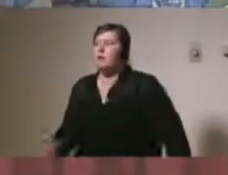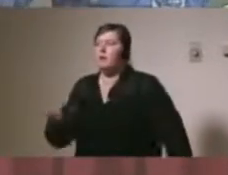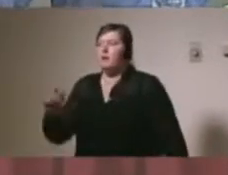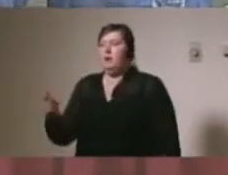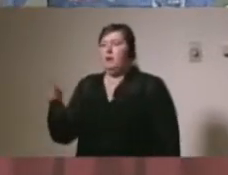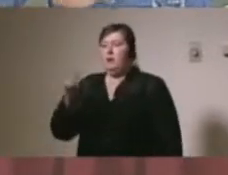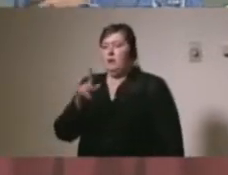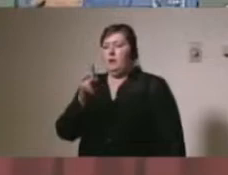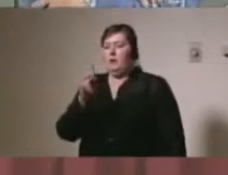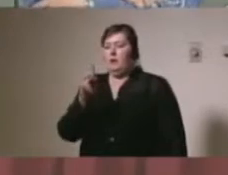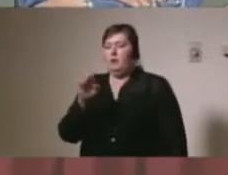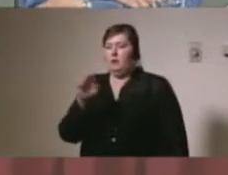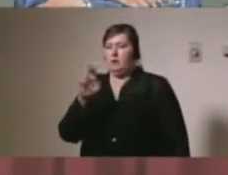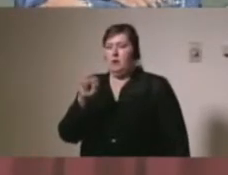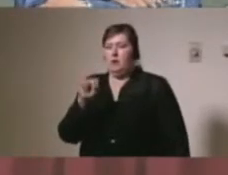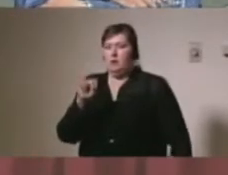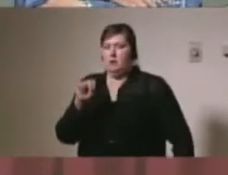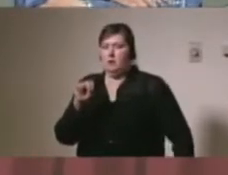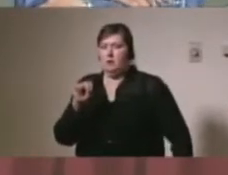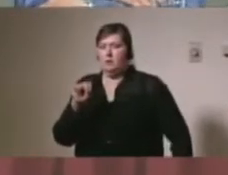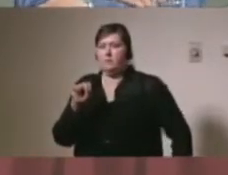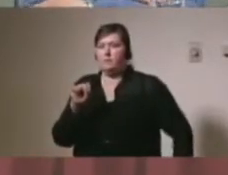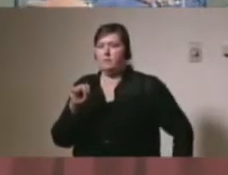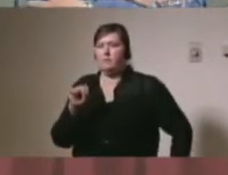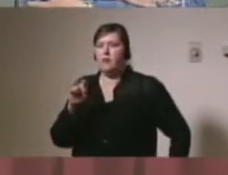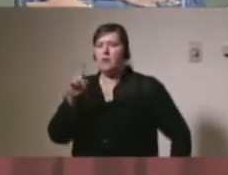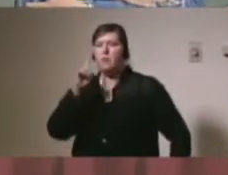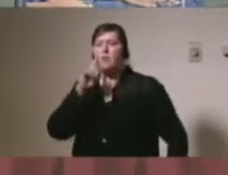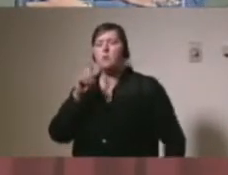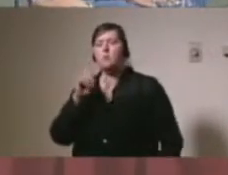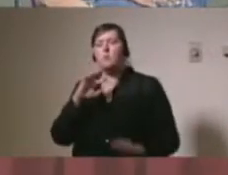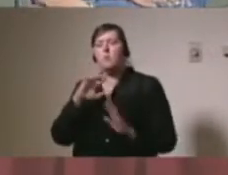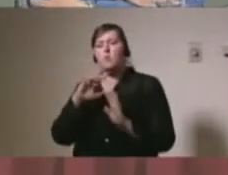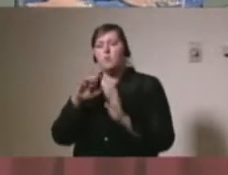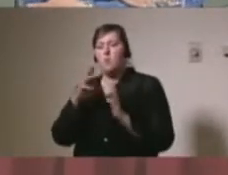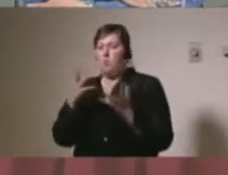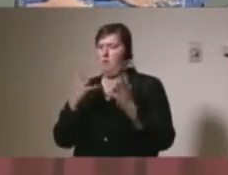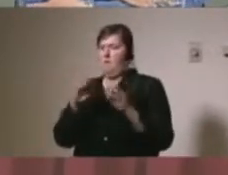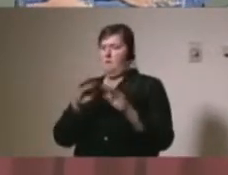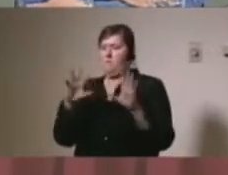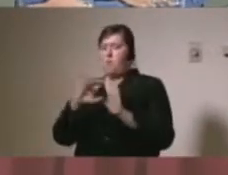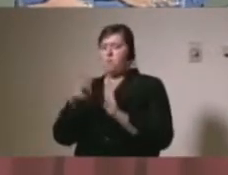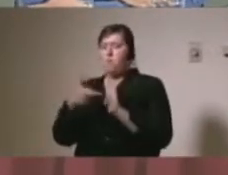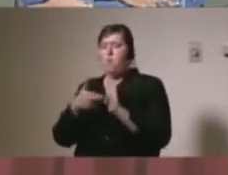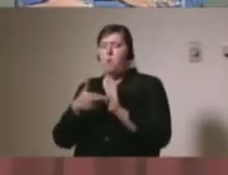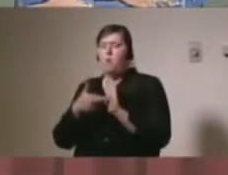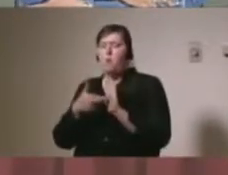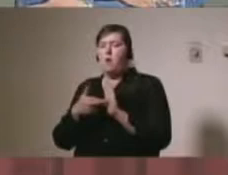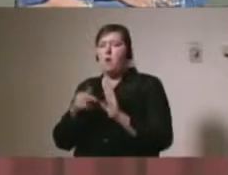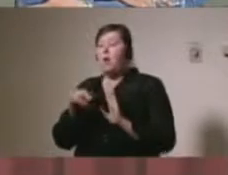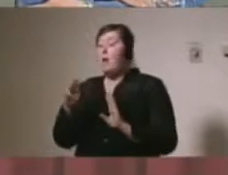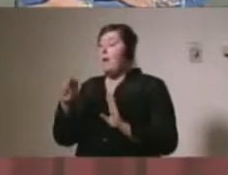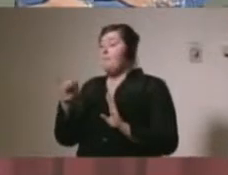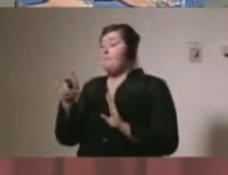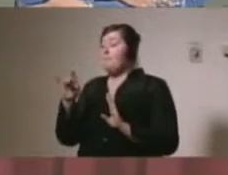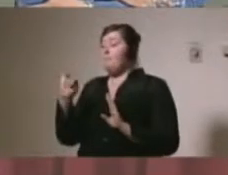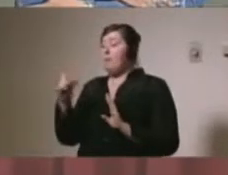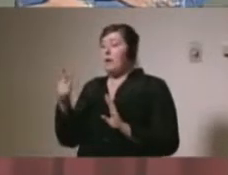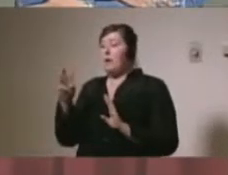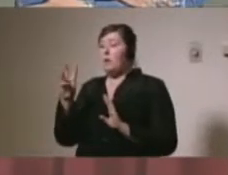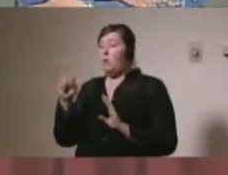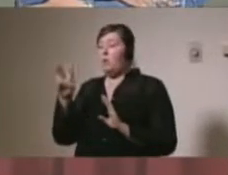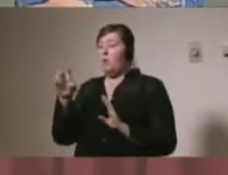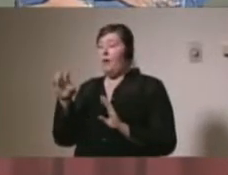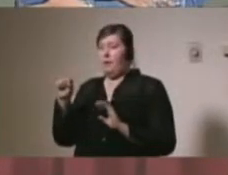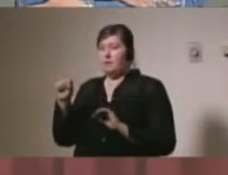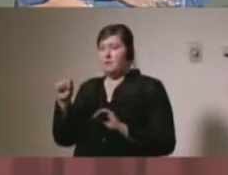Unifor, and I think even the labor community. This whole concept around making waves was really about thinking about what